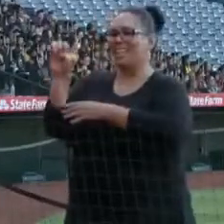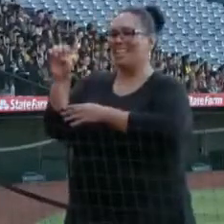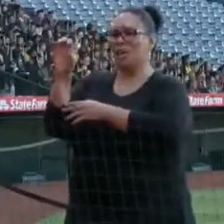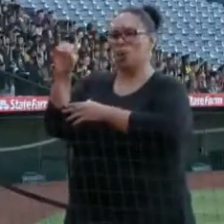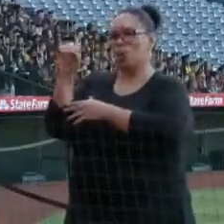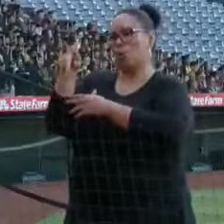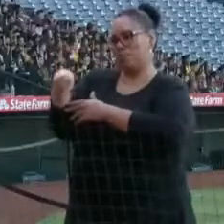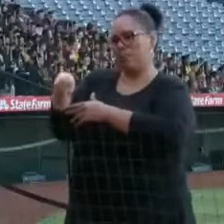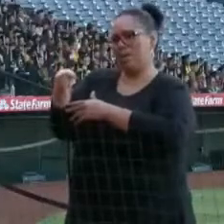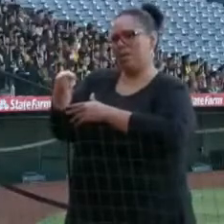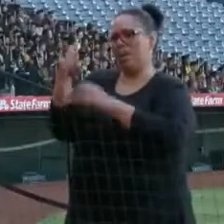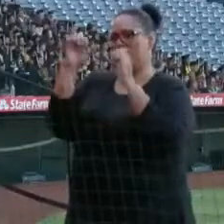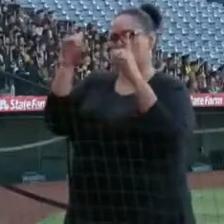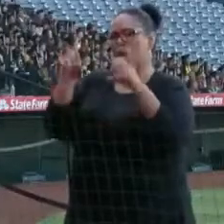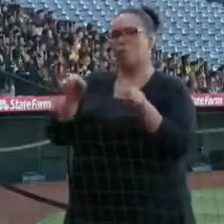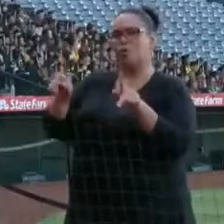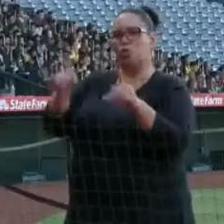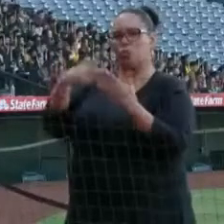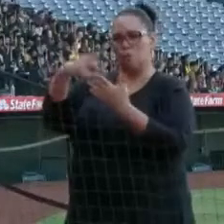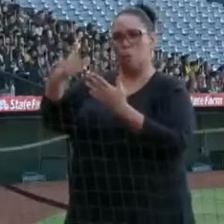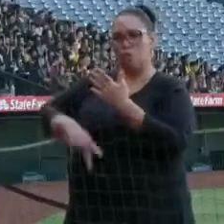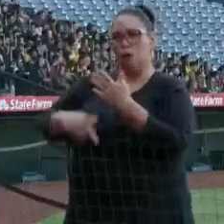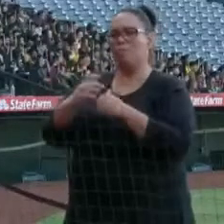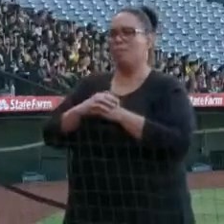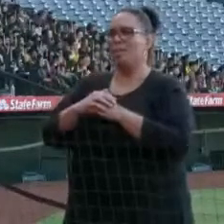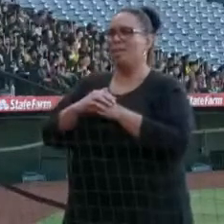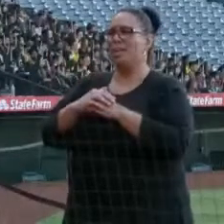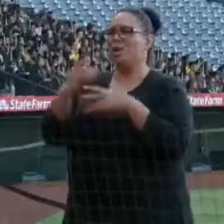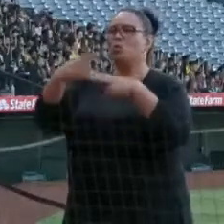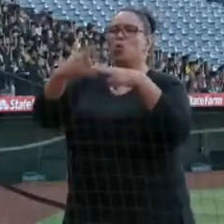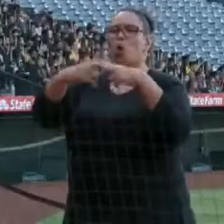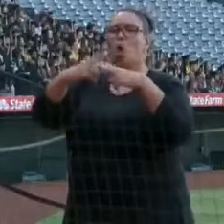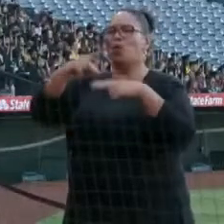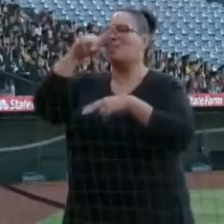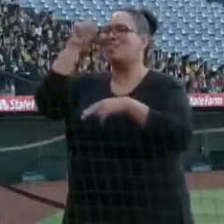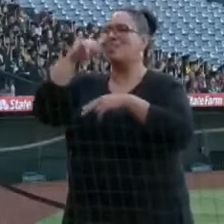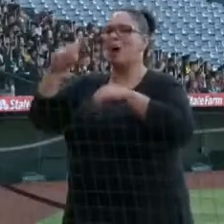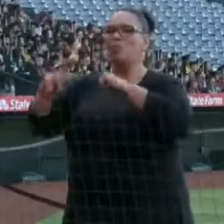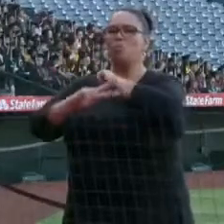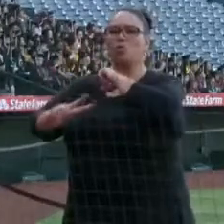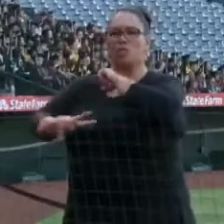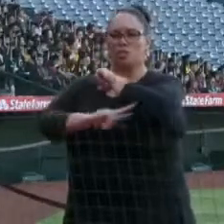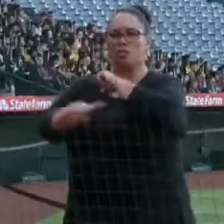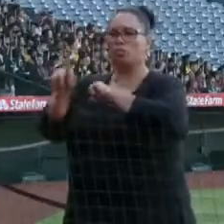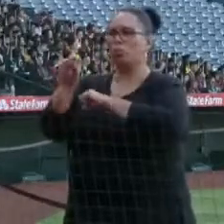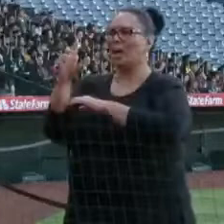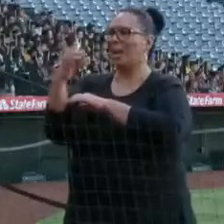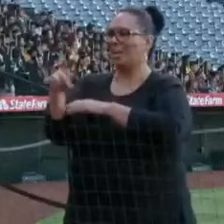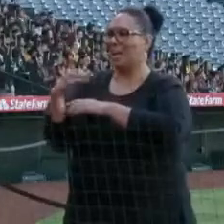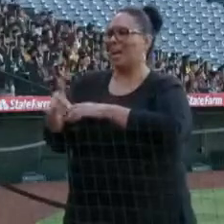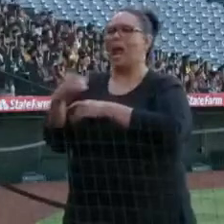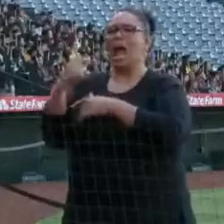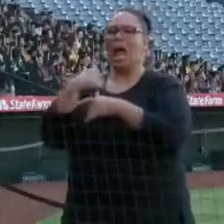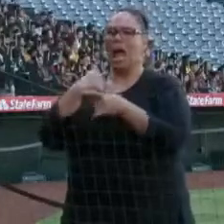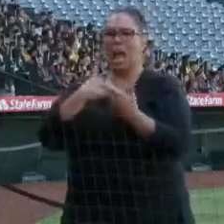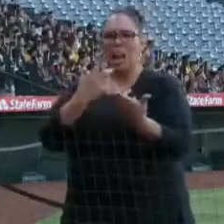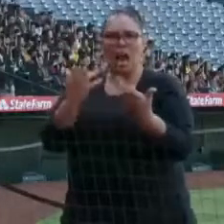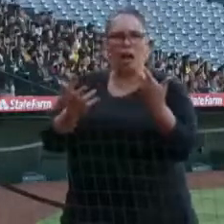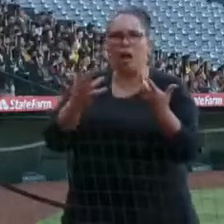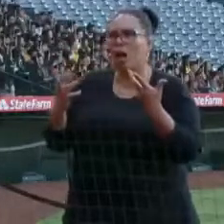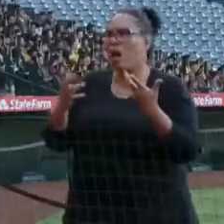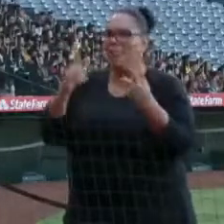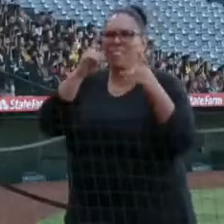also known as EOP, Summer Bridge in 2018. And through their guidance, I was able to appeal my admissions